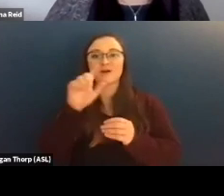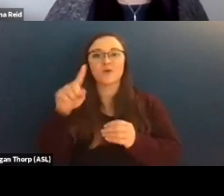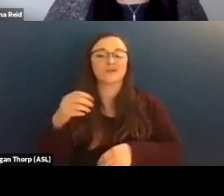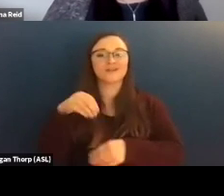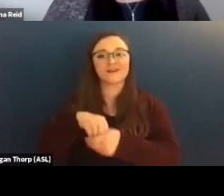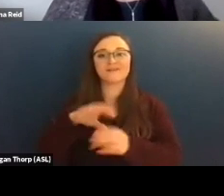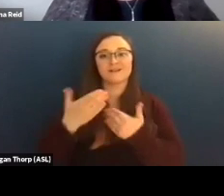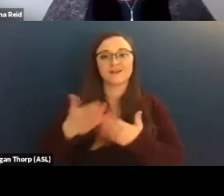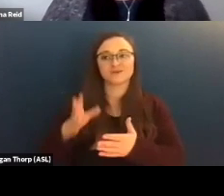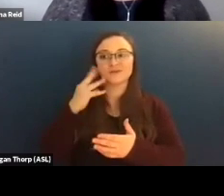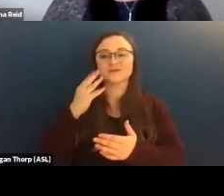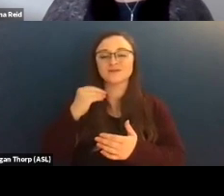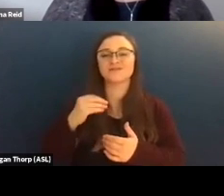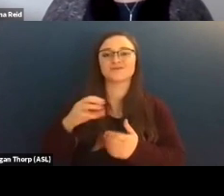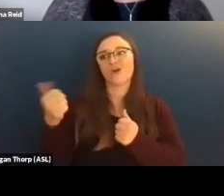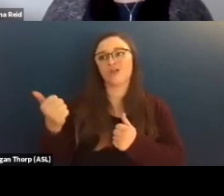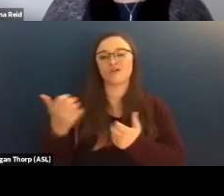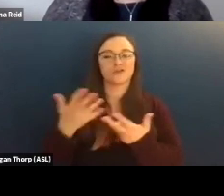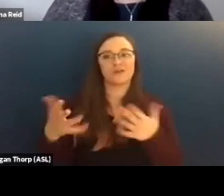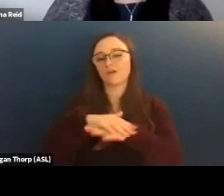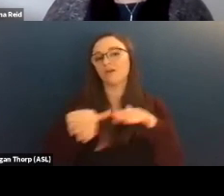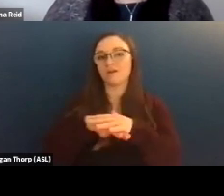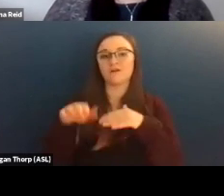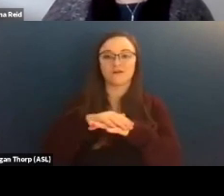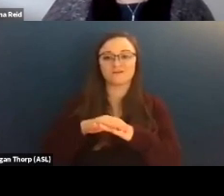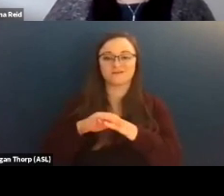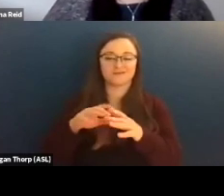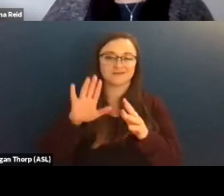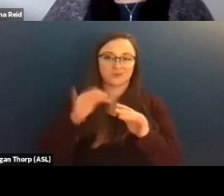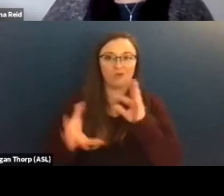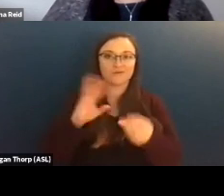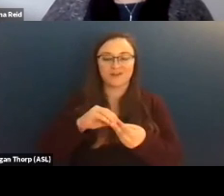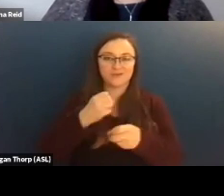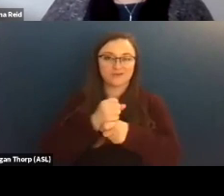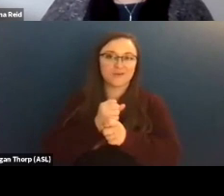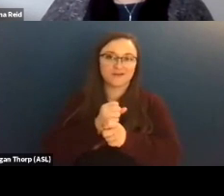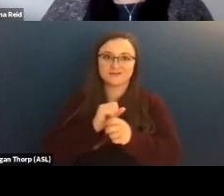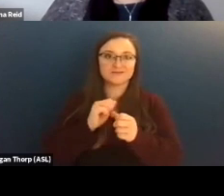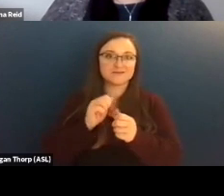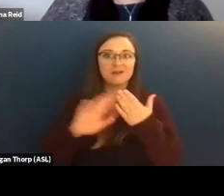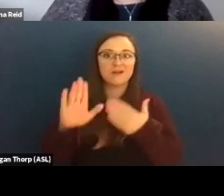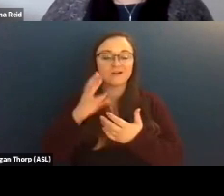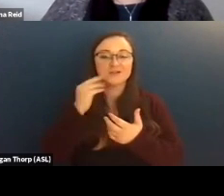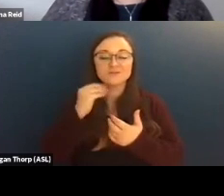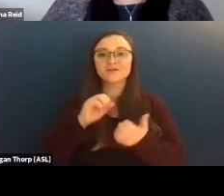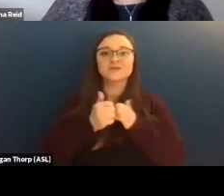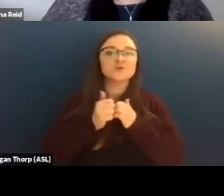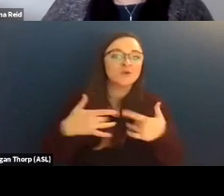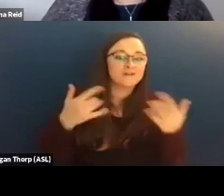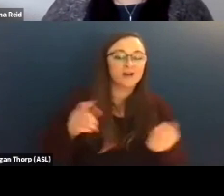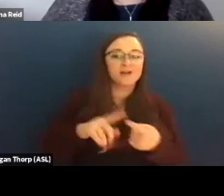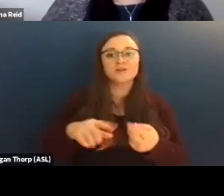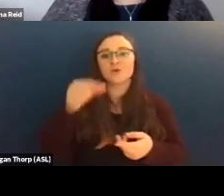experience. It is all the other things. Even if you have opportunities to participate in sporting events or Greek life, or you know, all those